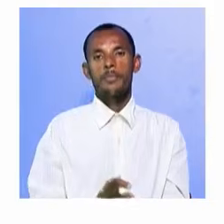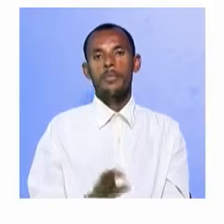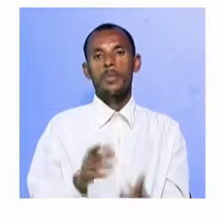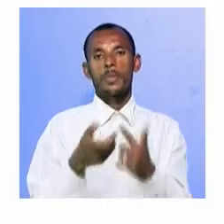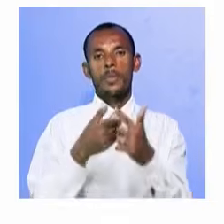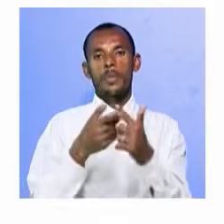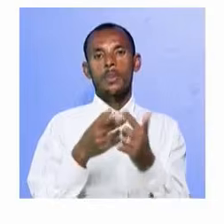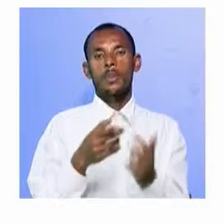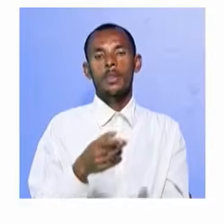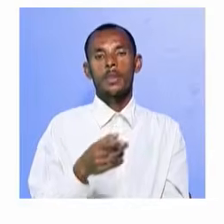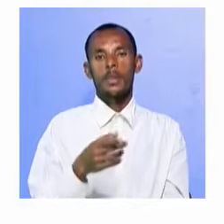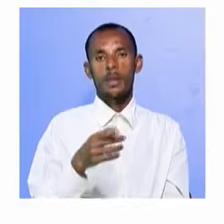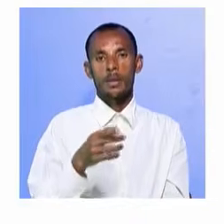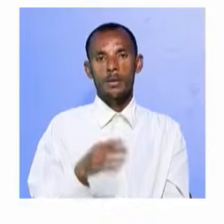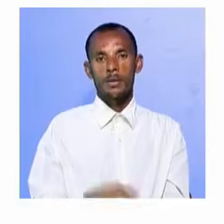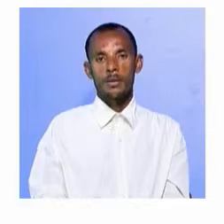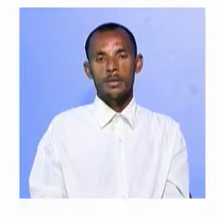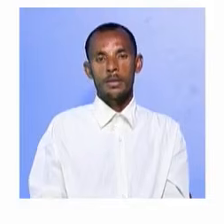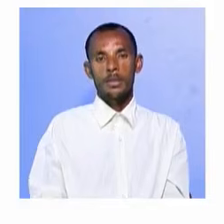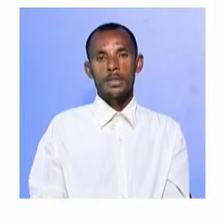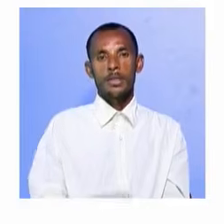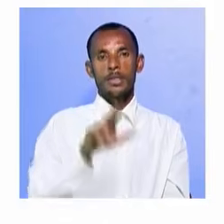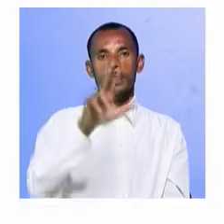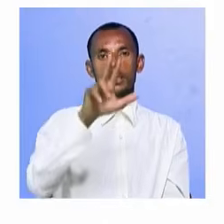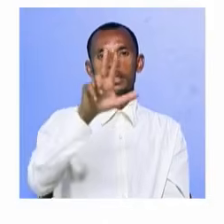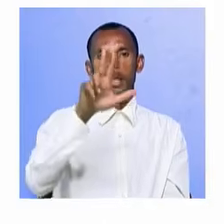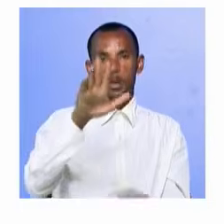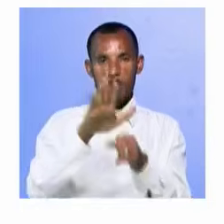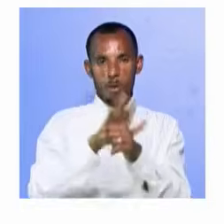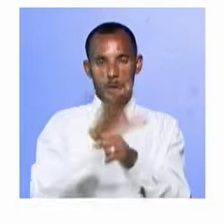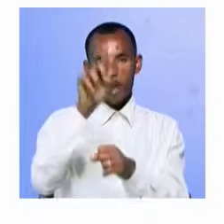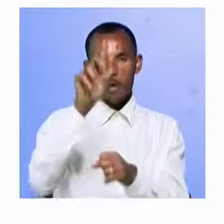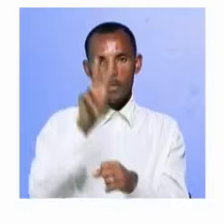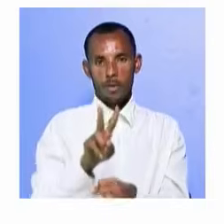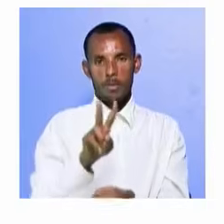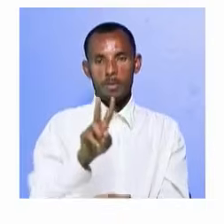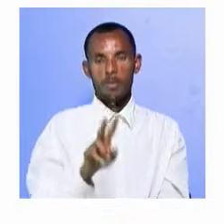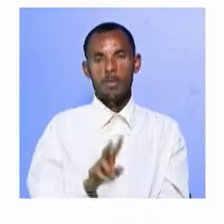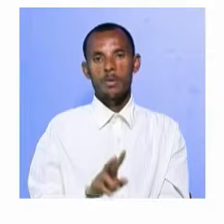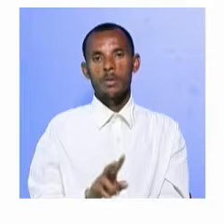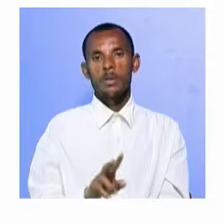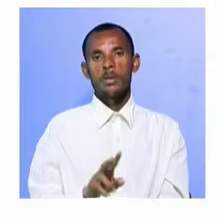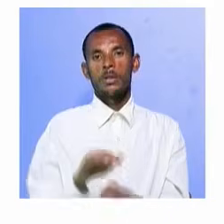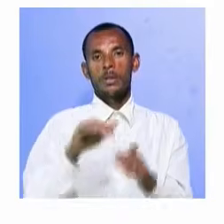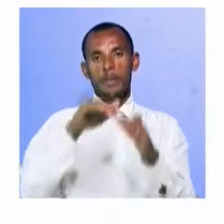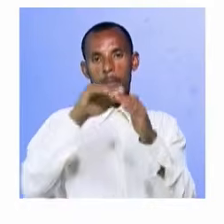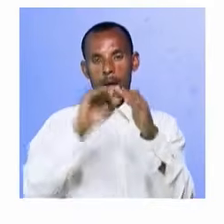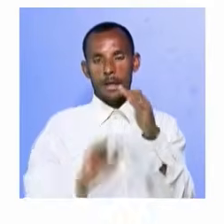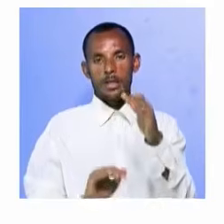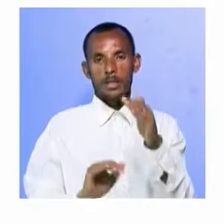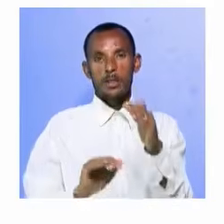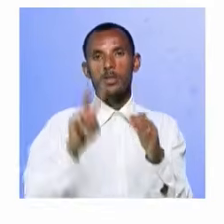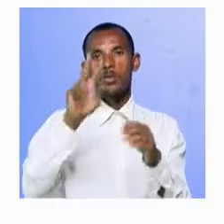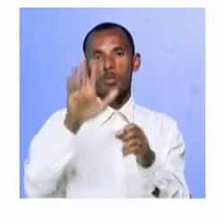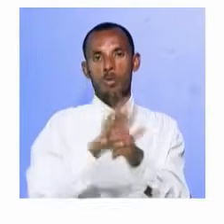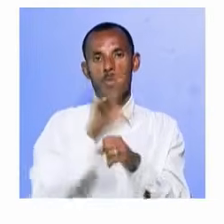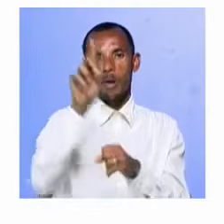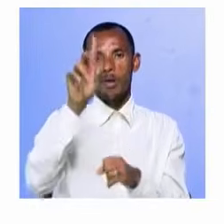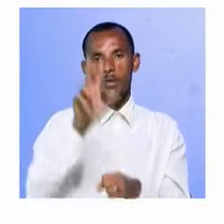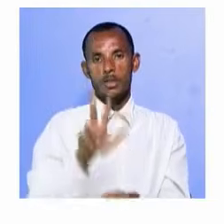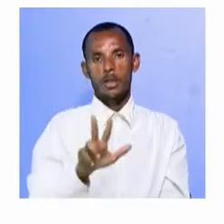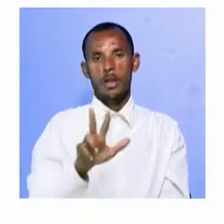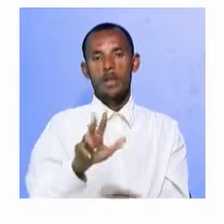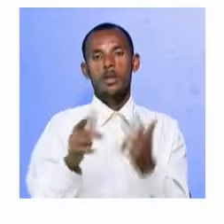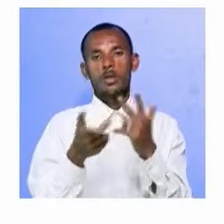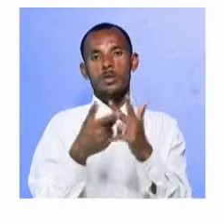second one, 3 and a half minus 2 and 1 over 3. The